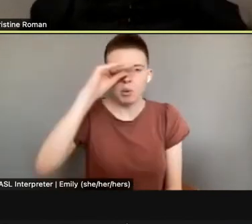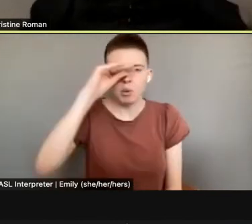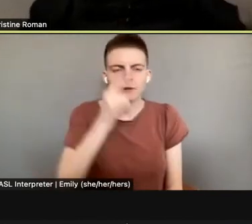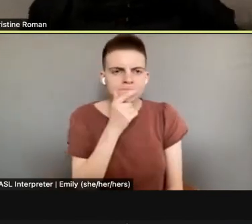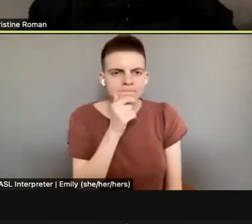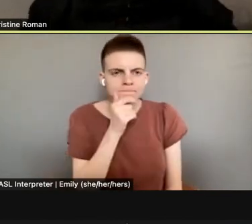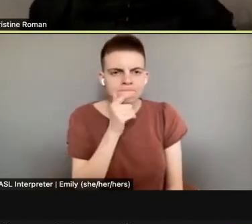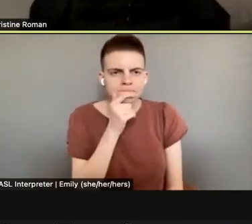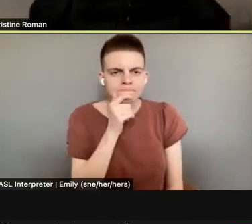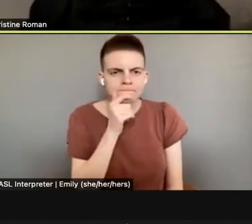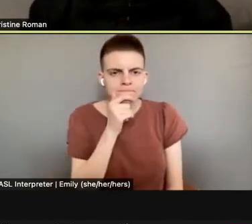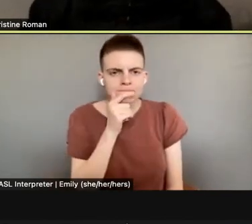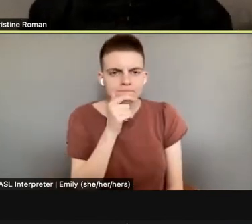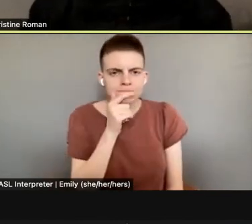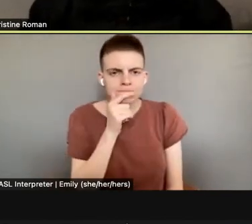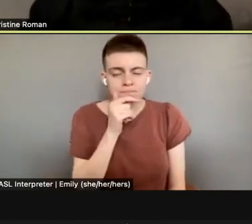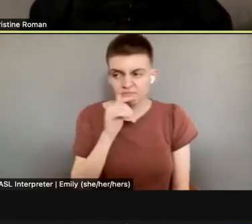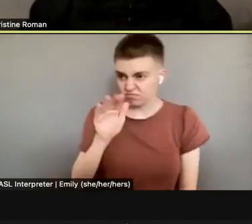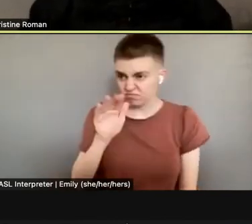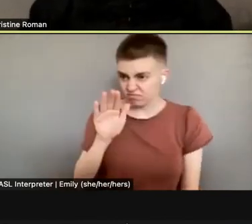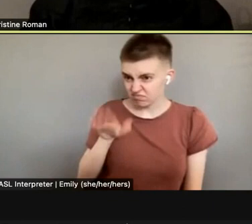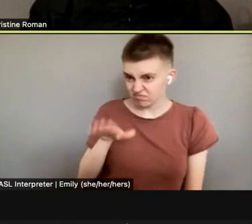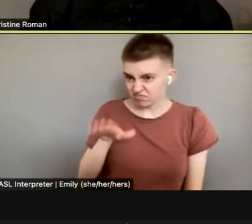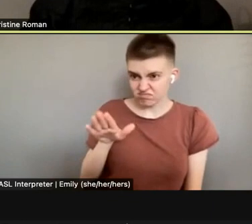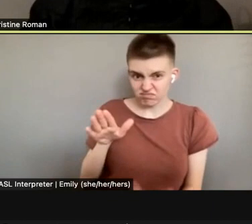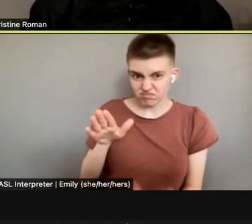Anybody you know?